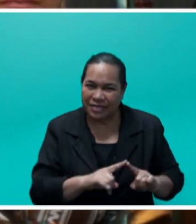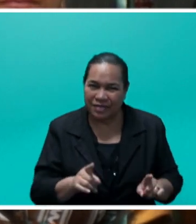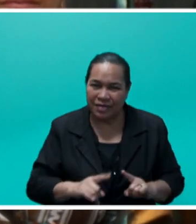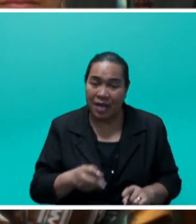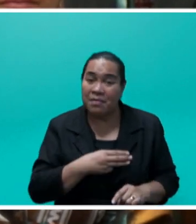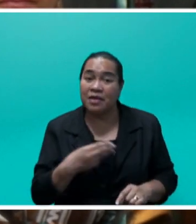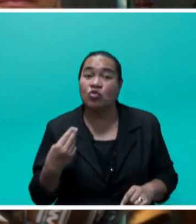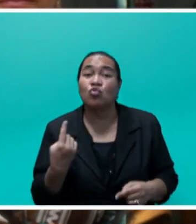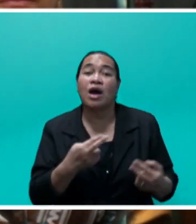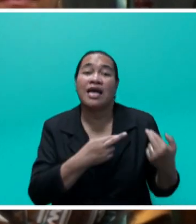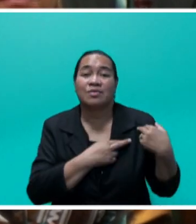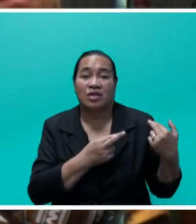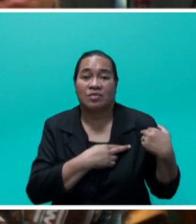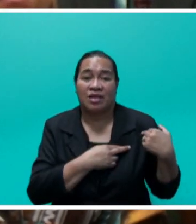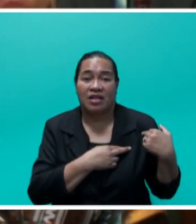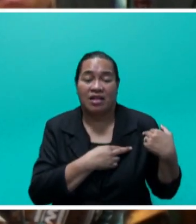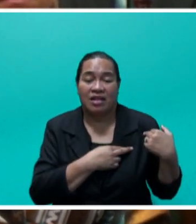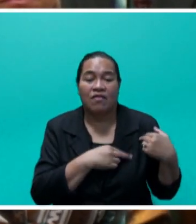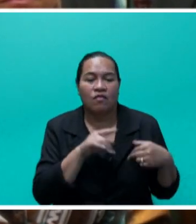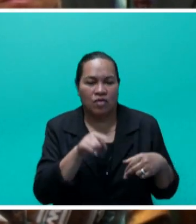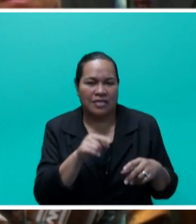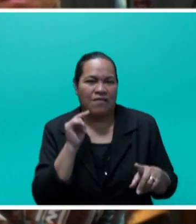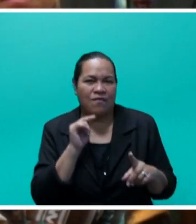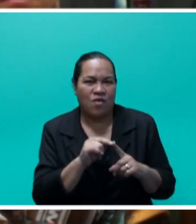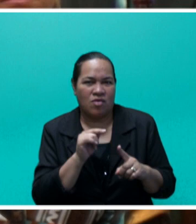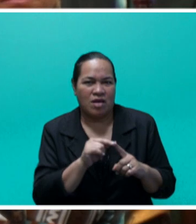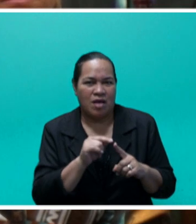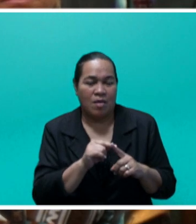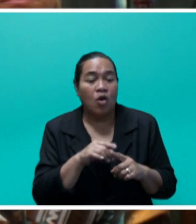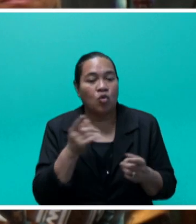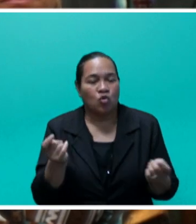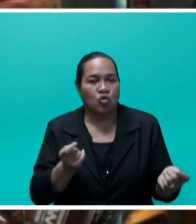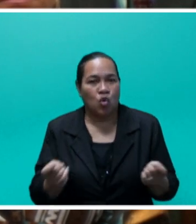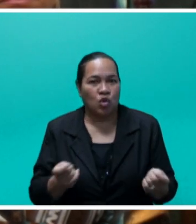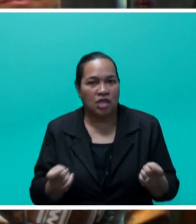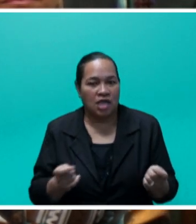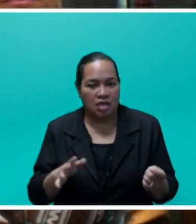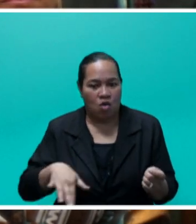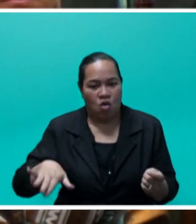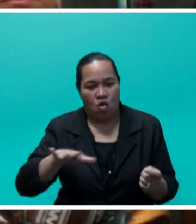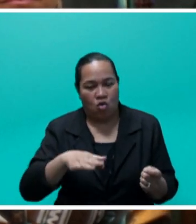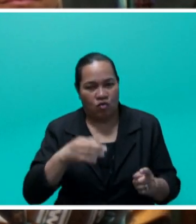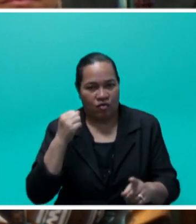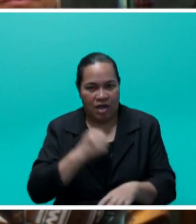that are responsible as focal points to coordinate this whole of government